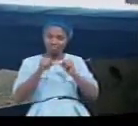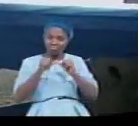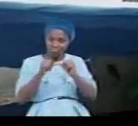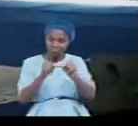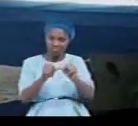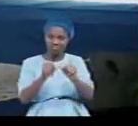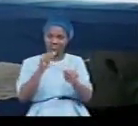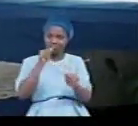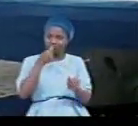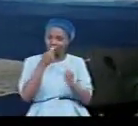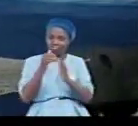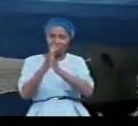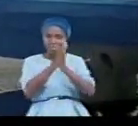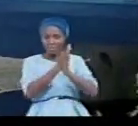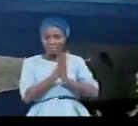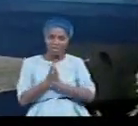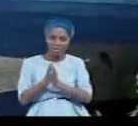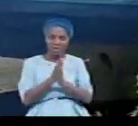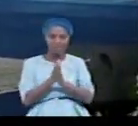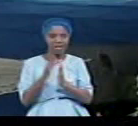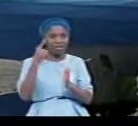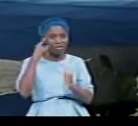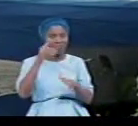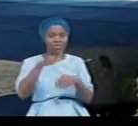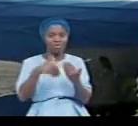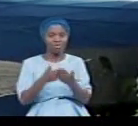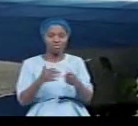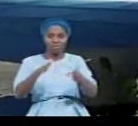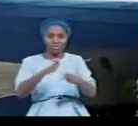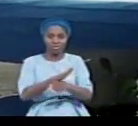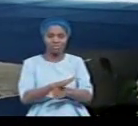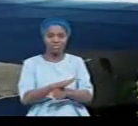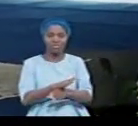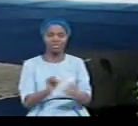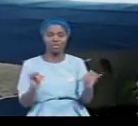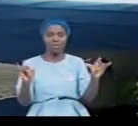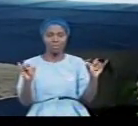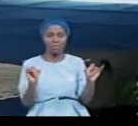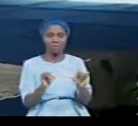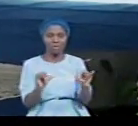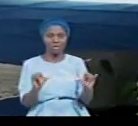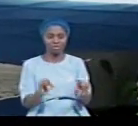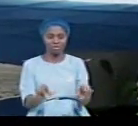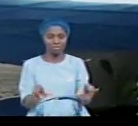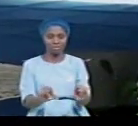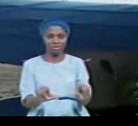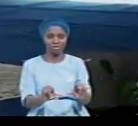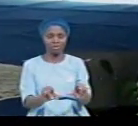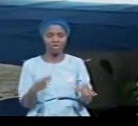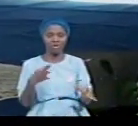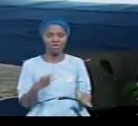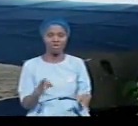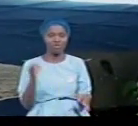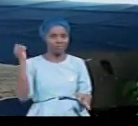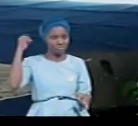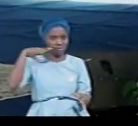praying for sufficient measure of grace. We're looking